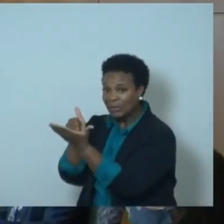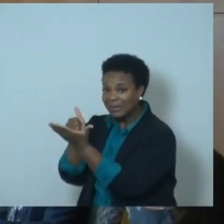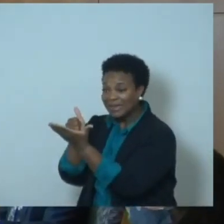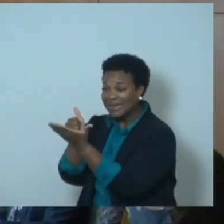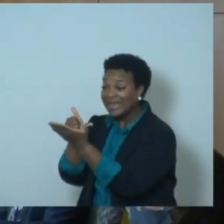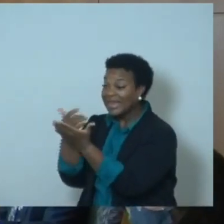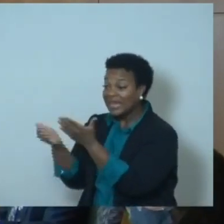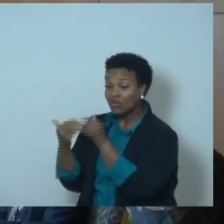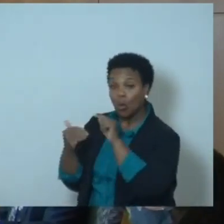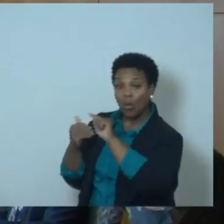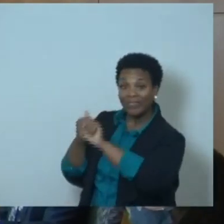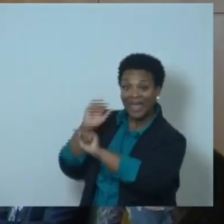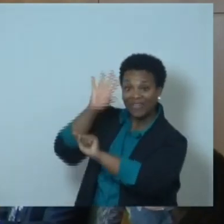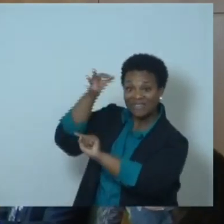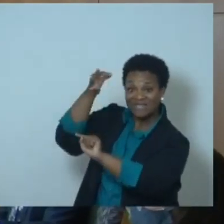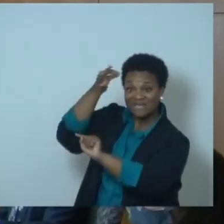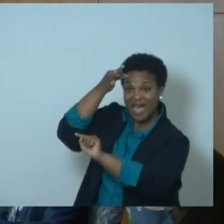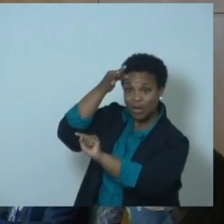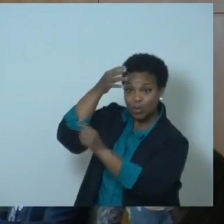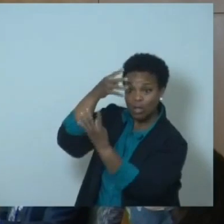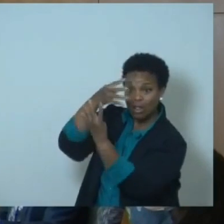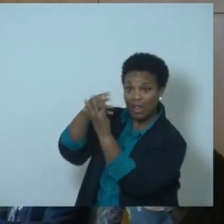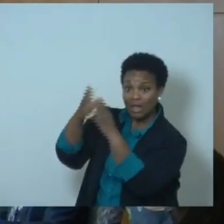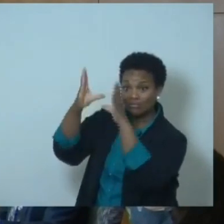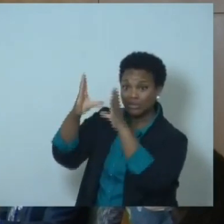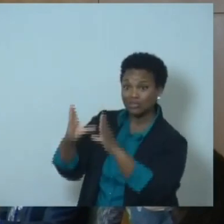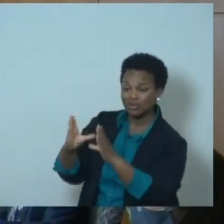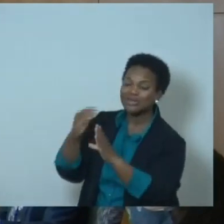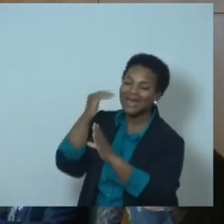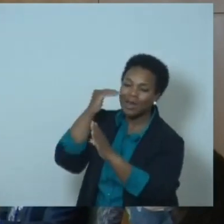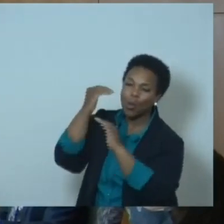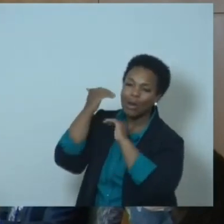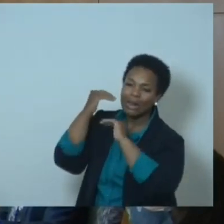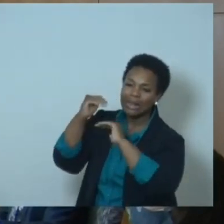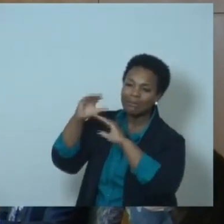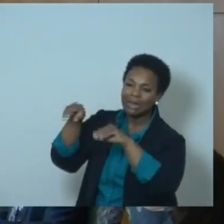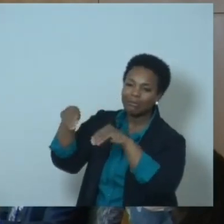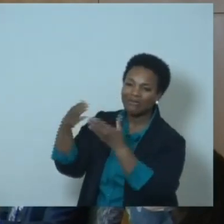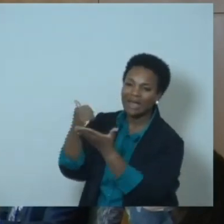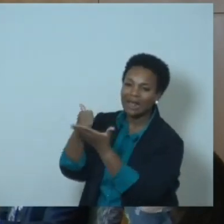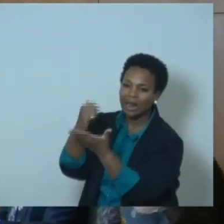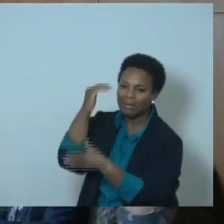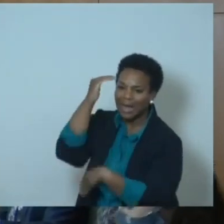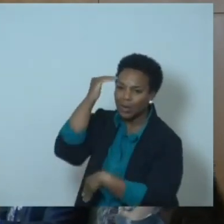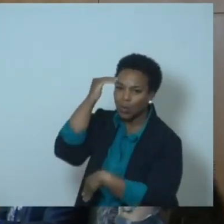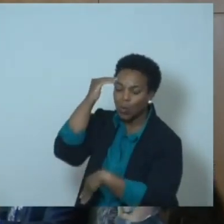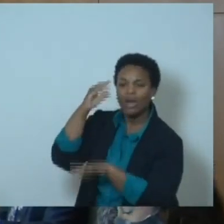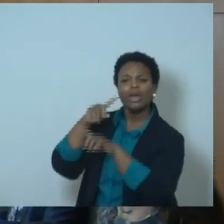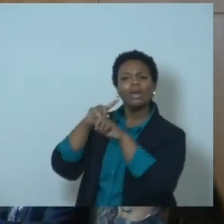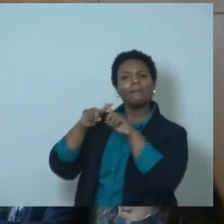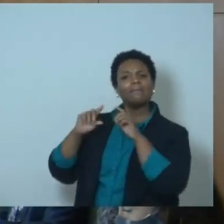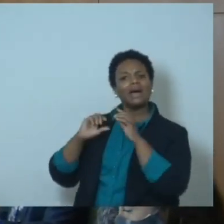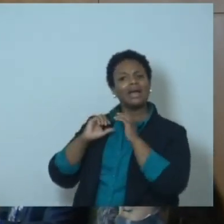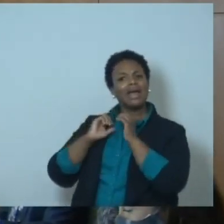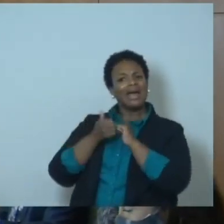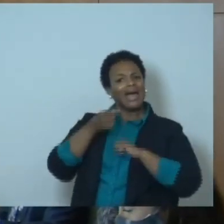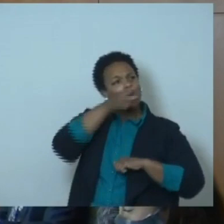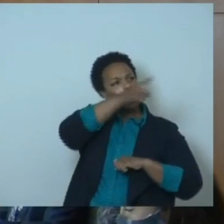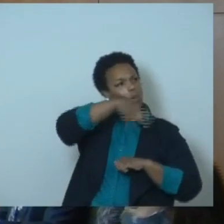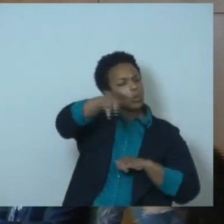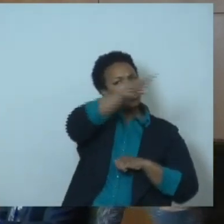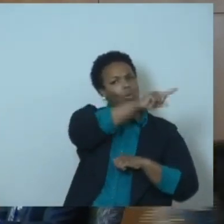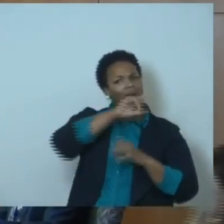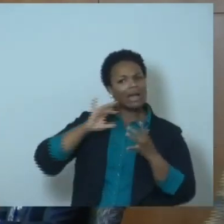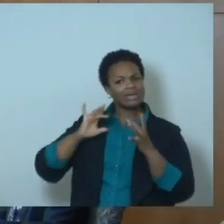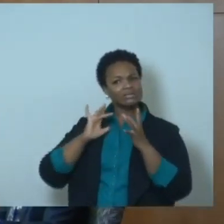limited. But what outreach are you making to the U.S. Marshals Service as well as to the private company that manages